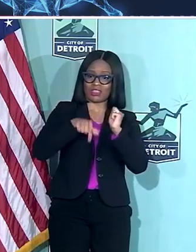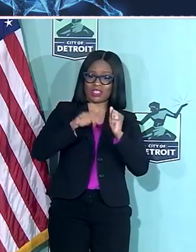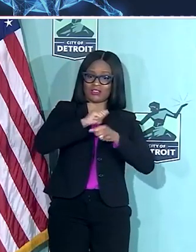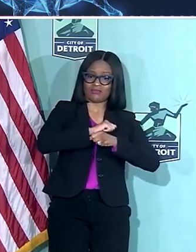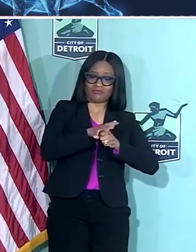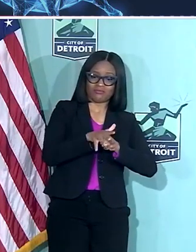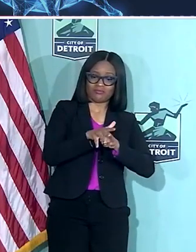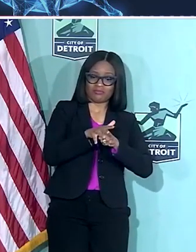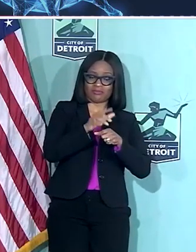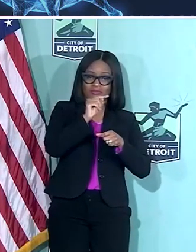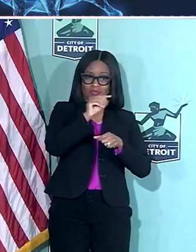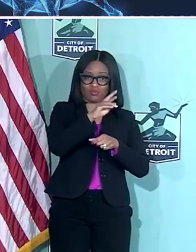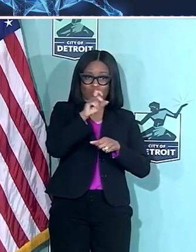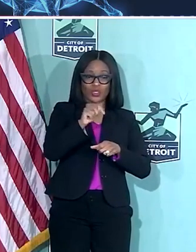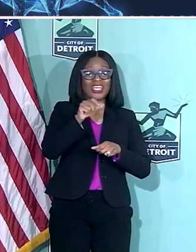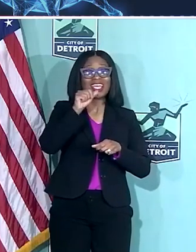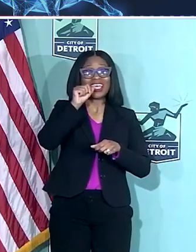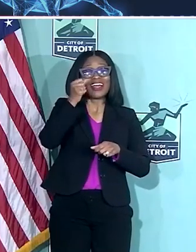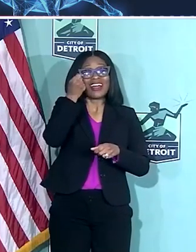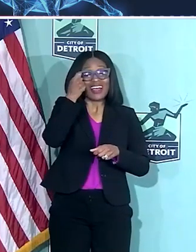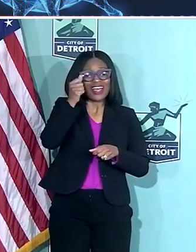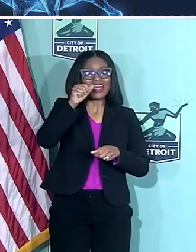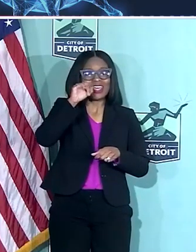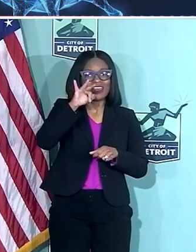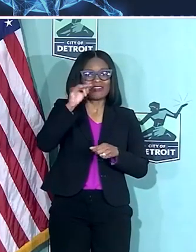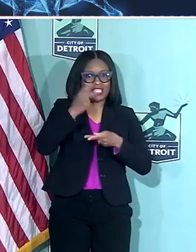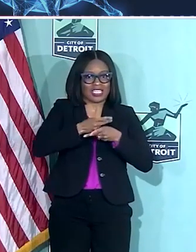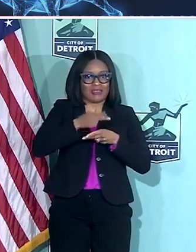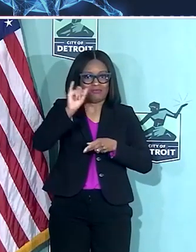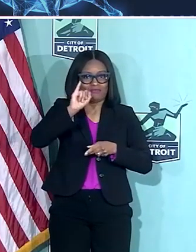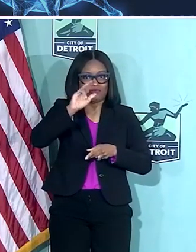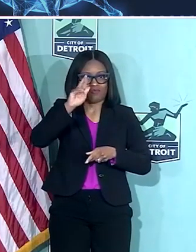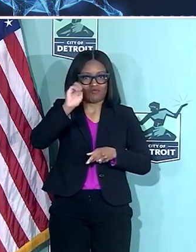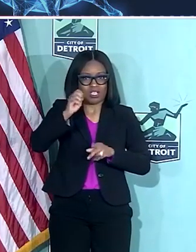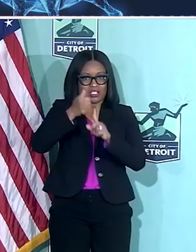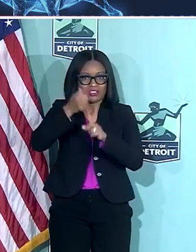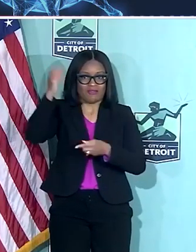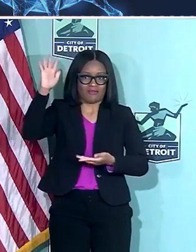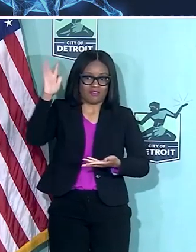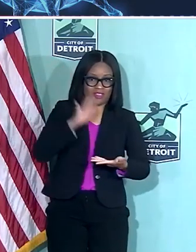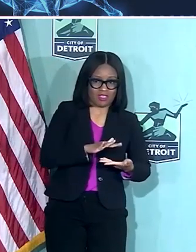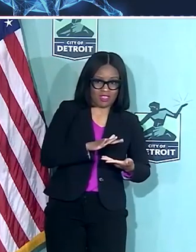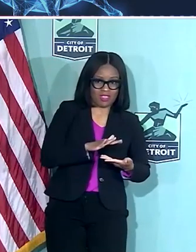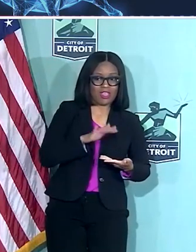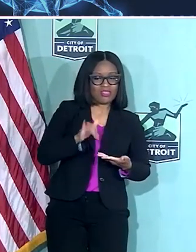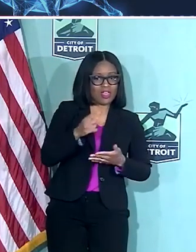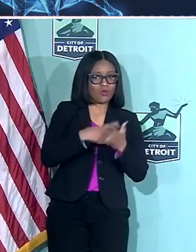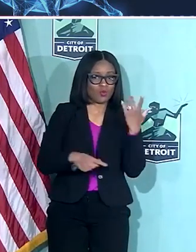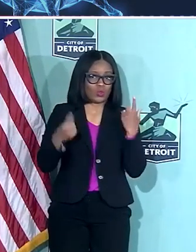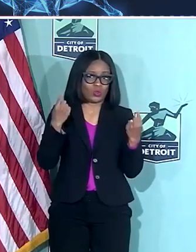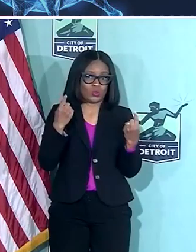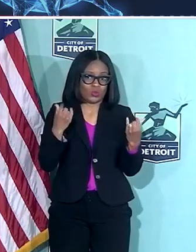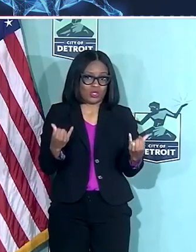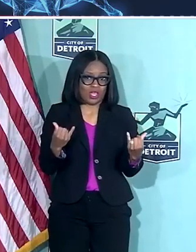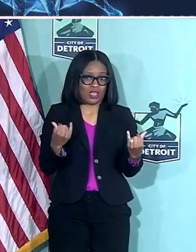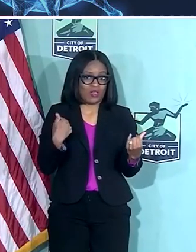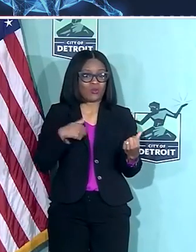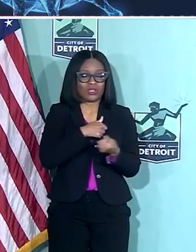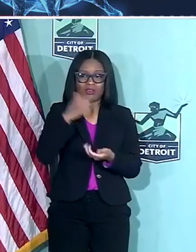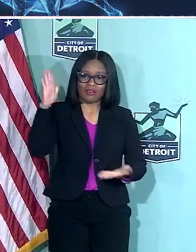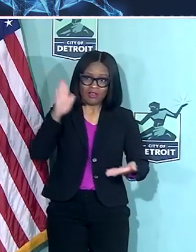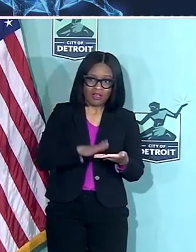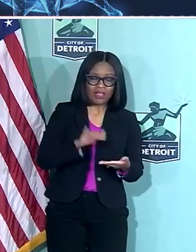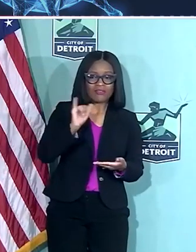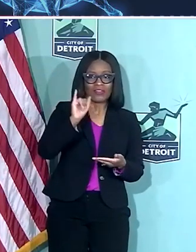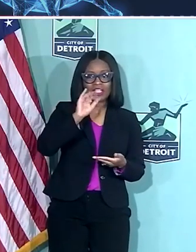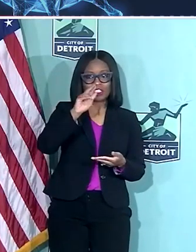we keep the infection rate down. And I think that's what we are doing now, is we've dramatically reduced the infection rate